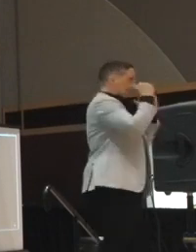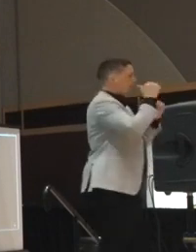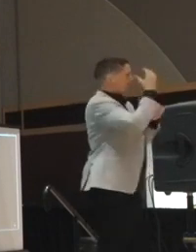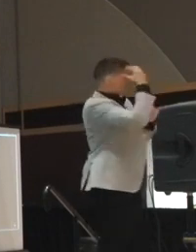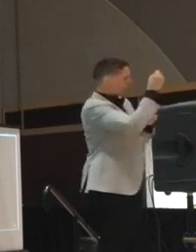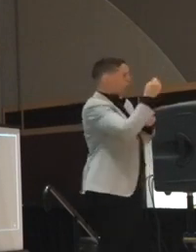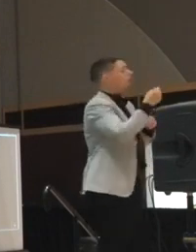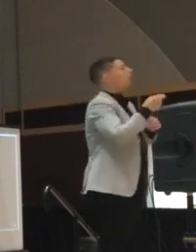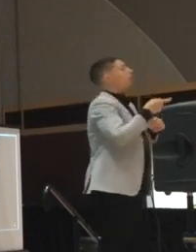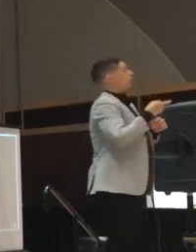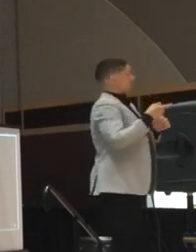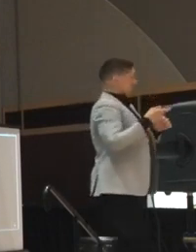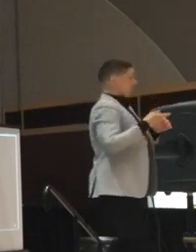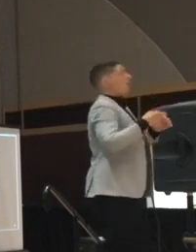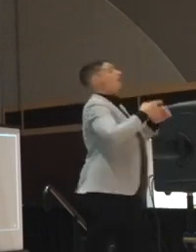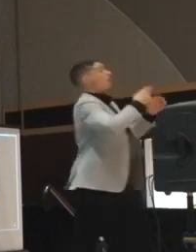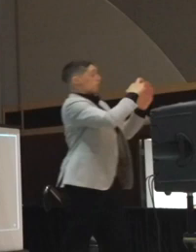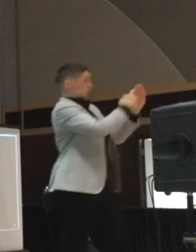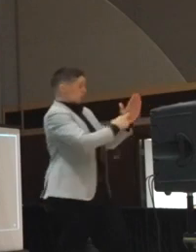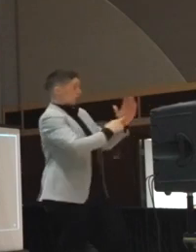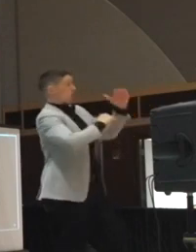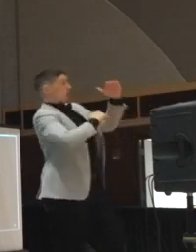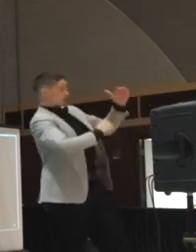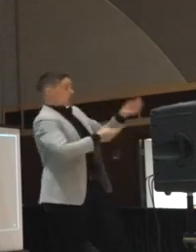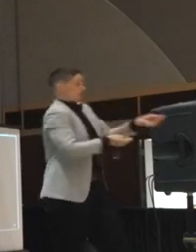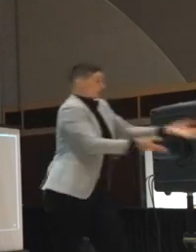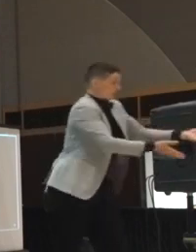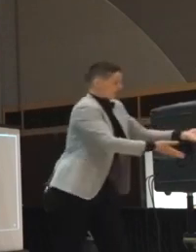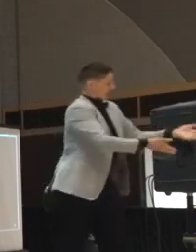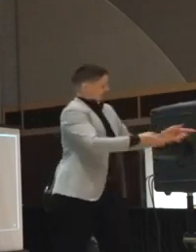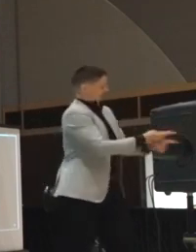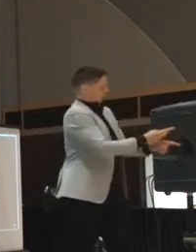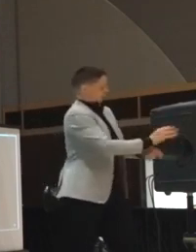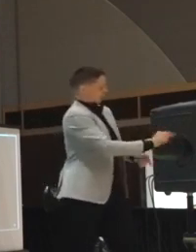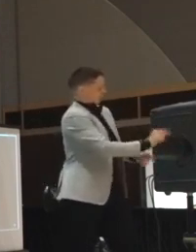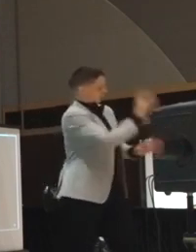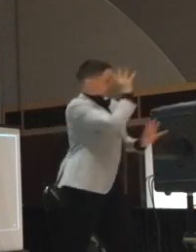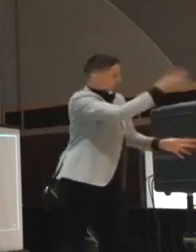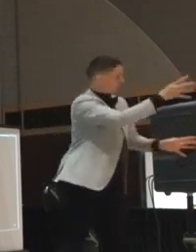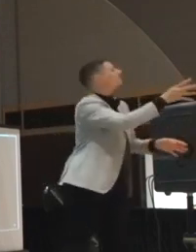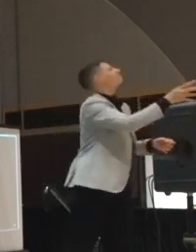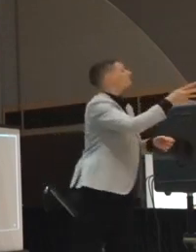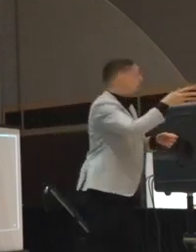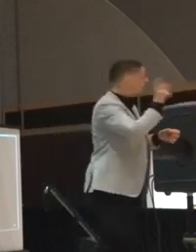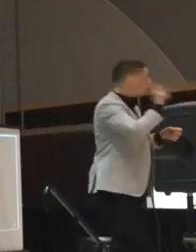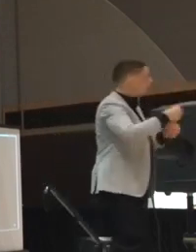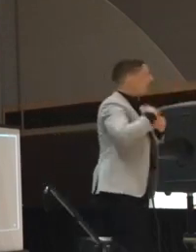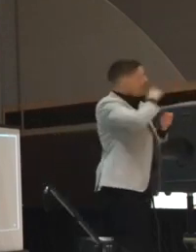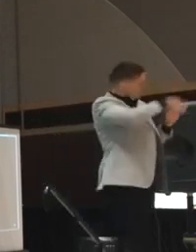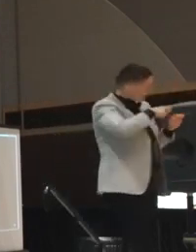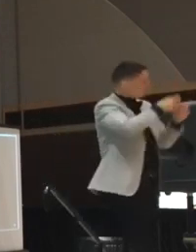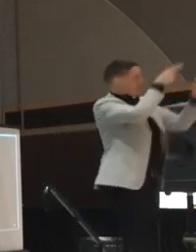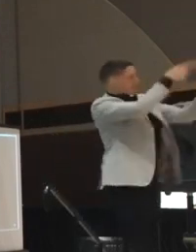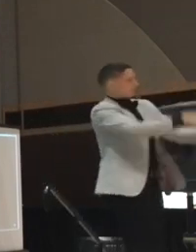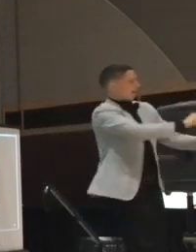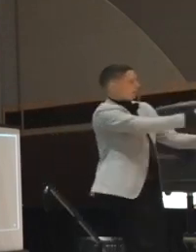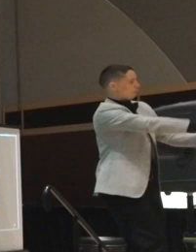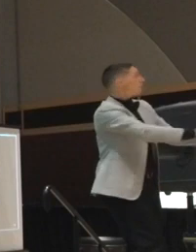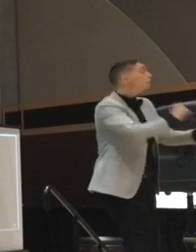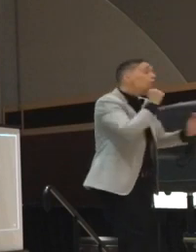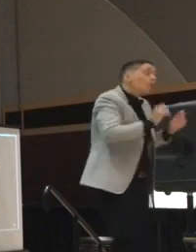then let them figure out how to do it. You see, it's a specific outcome that it has to have. Do not be vague.